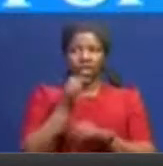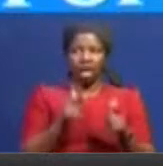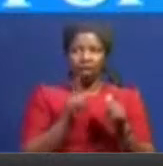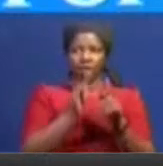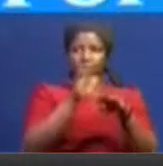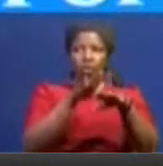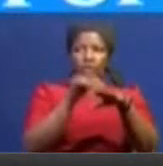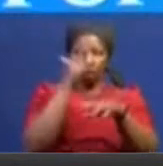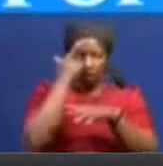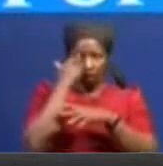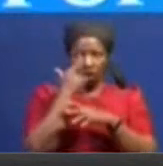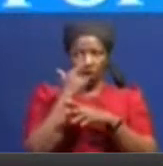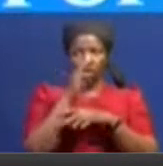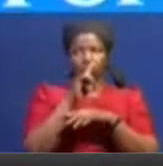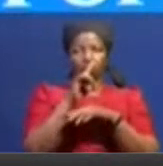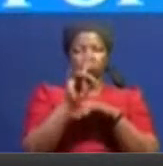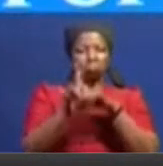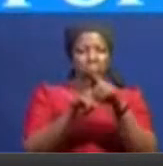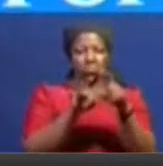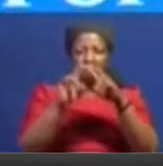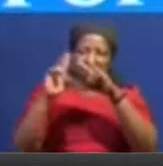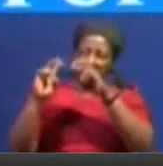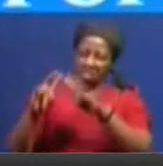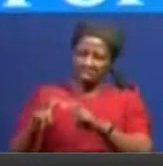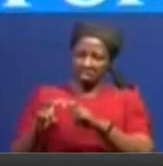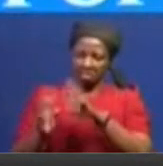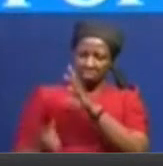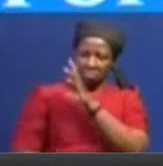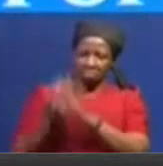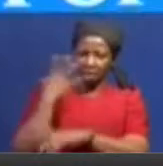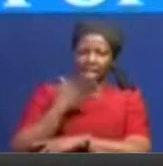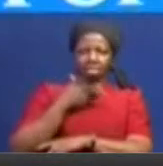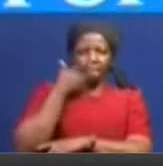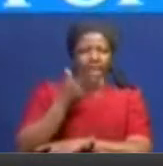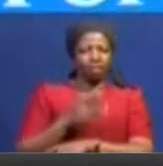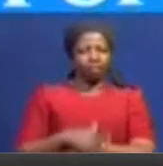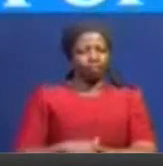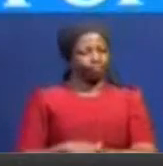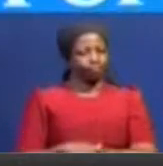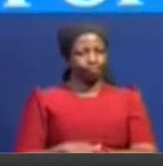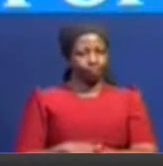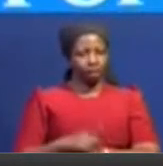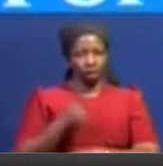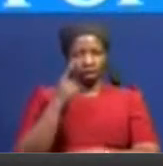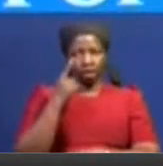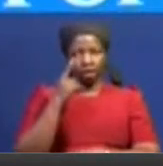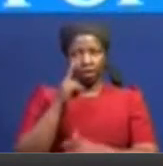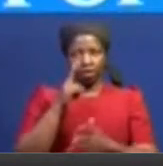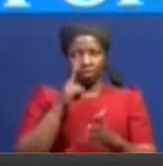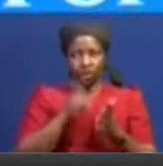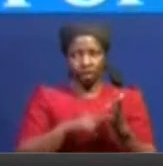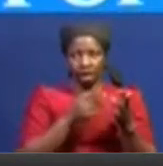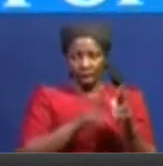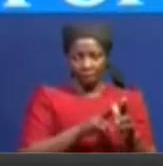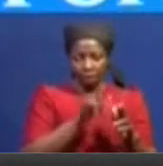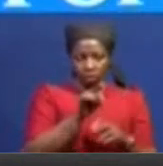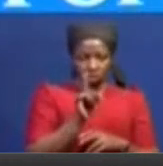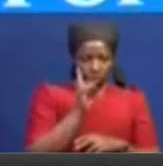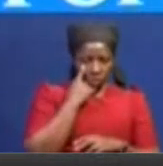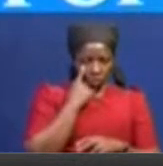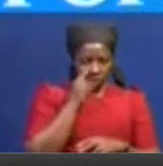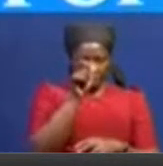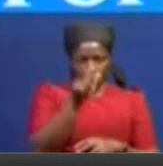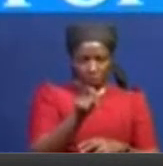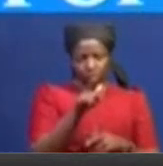investigation, and come up with the answer. What we do is you sue the person, you start the petition. So when I